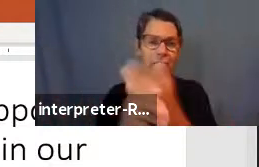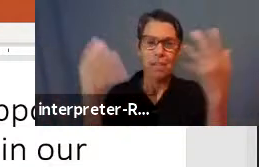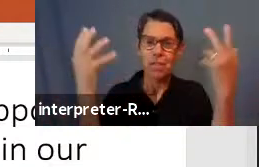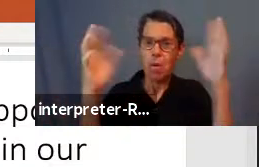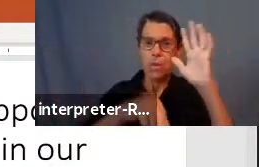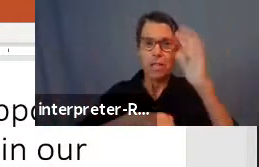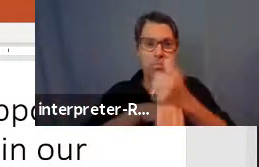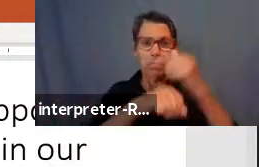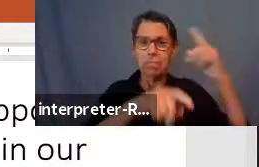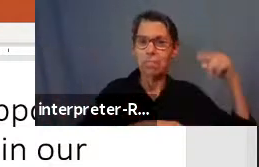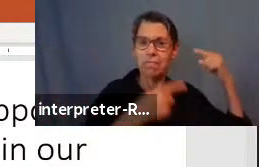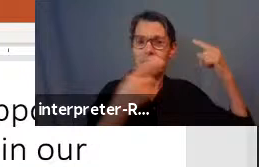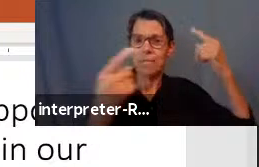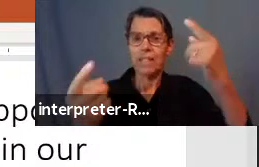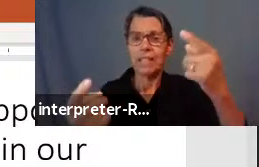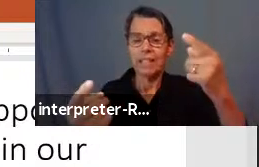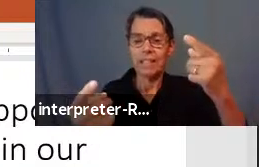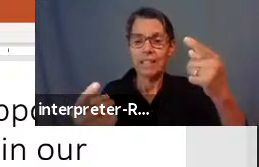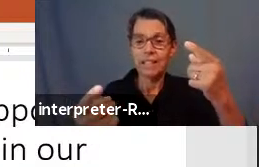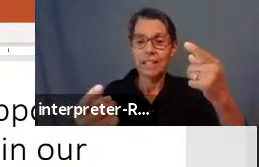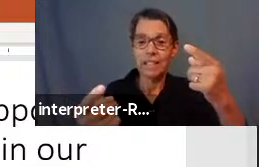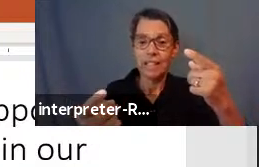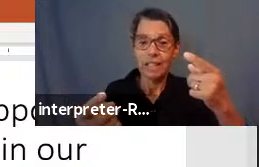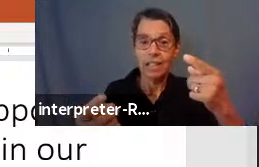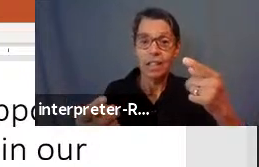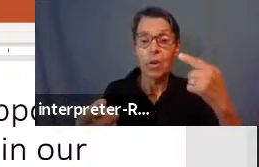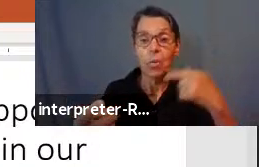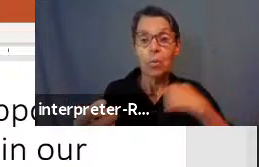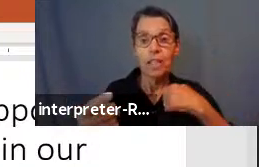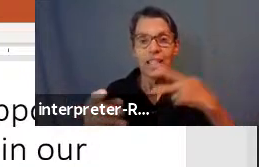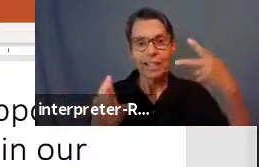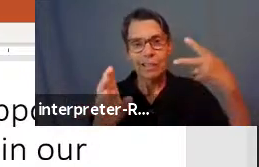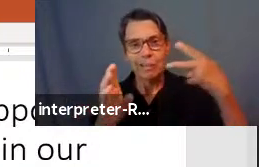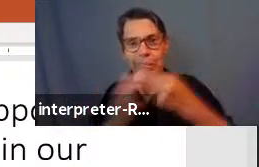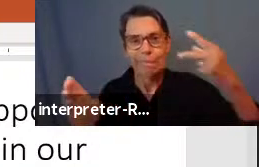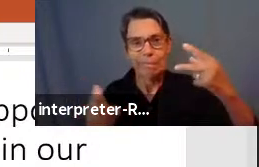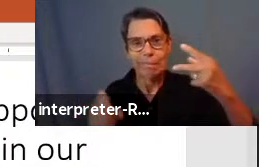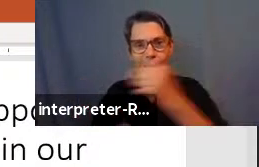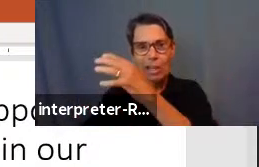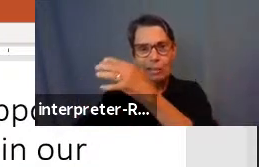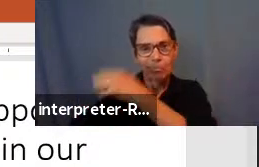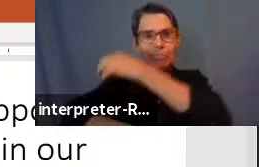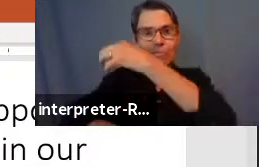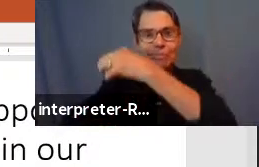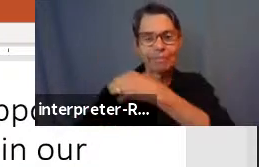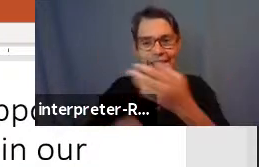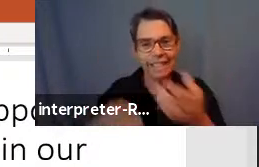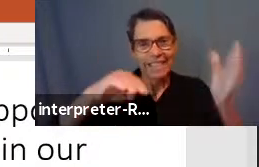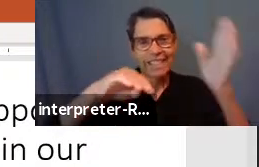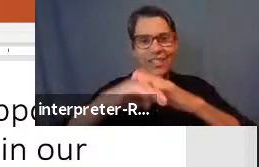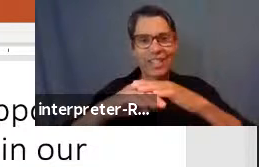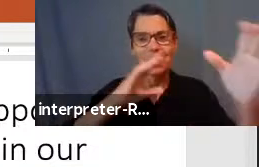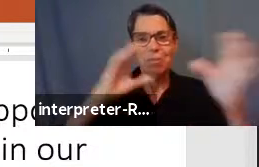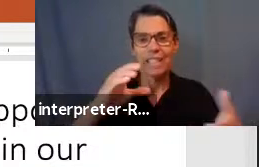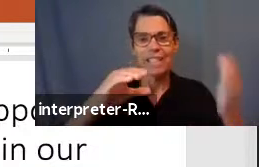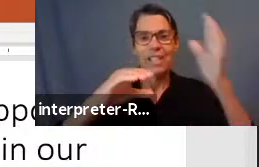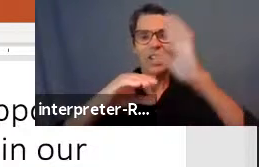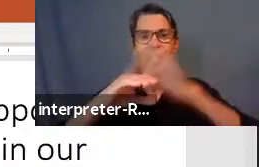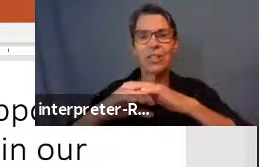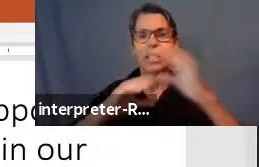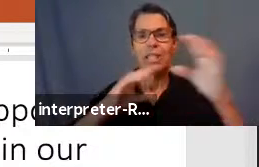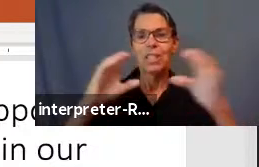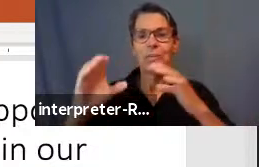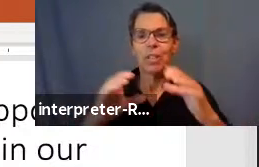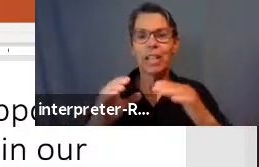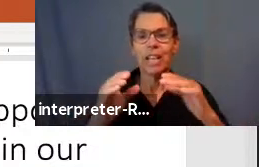over the years. We just kind of put those on steroids, increased communication, increased our communication lines,